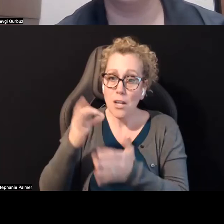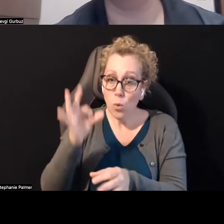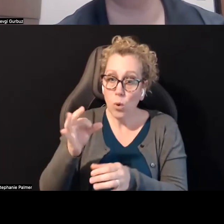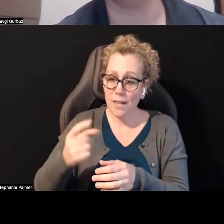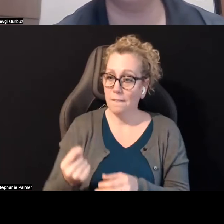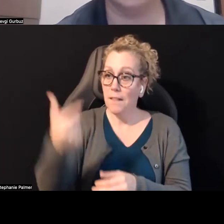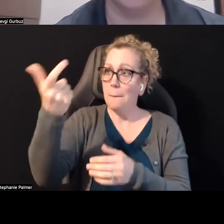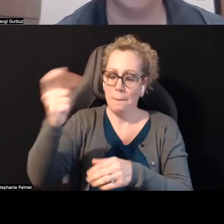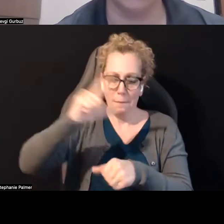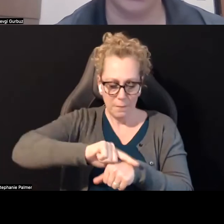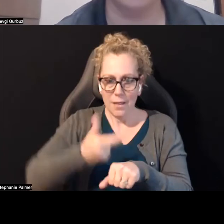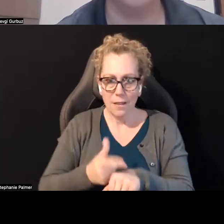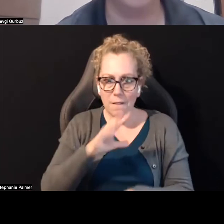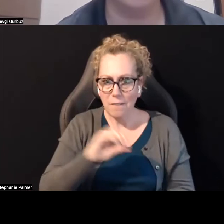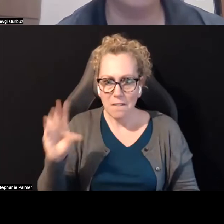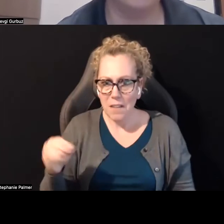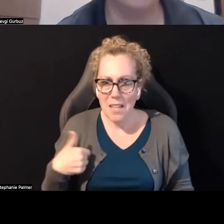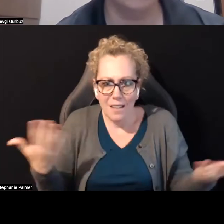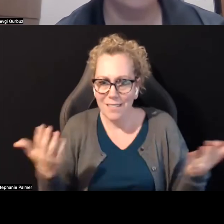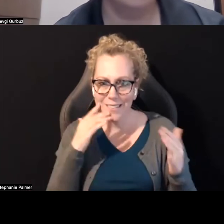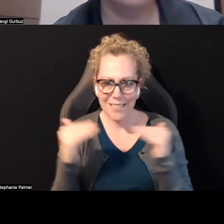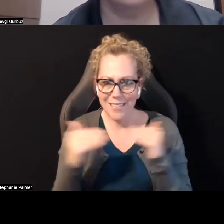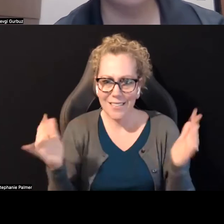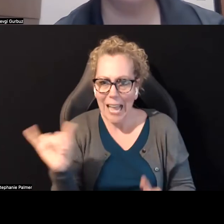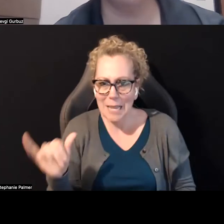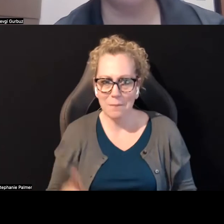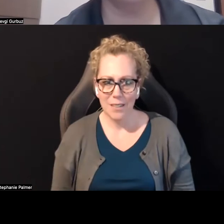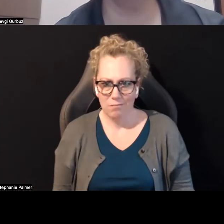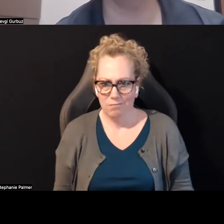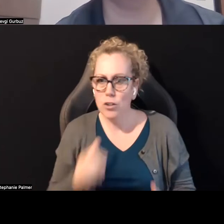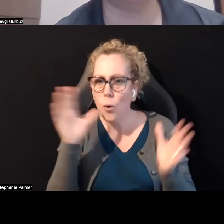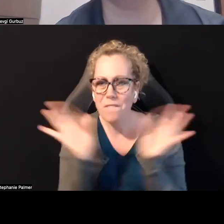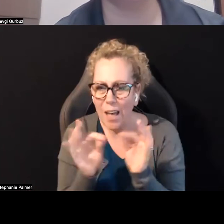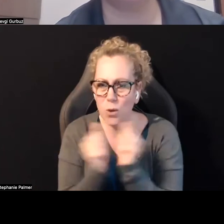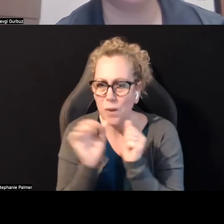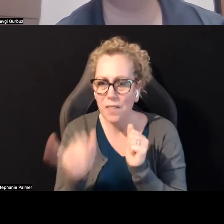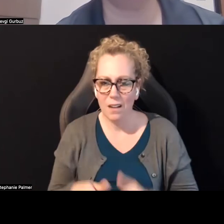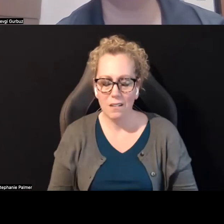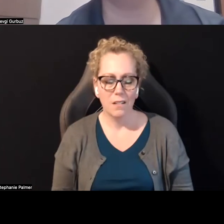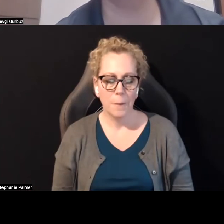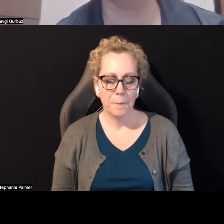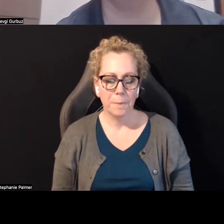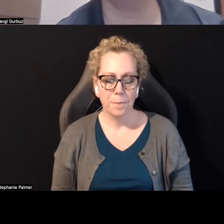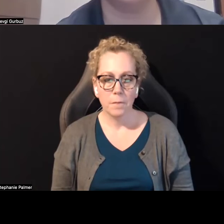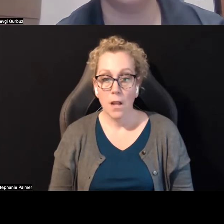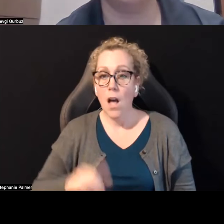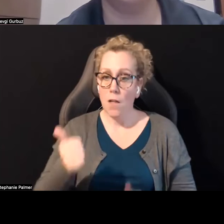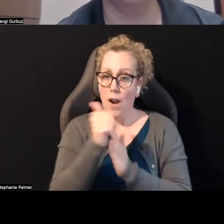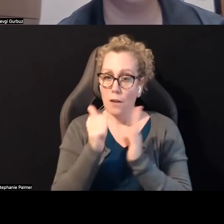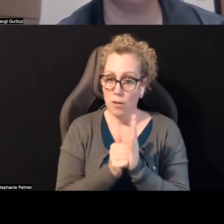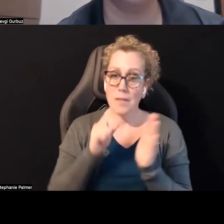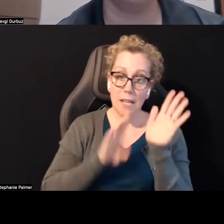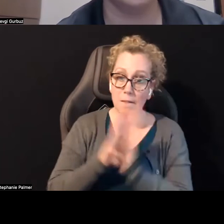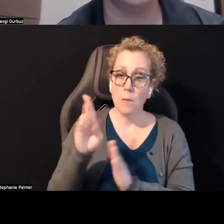value in using imitation in this way. Now, there are algorithms that have been developed in computer